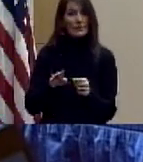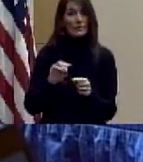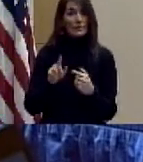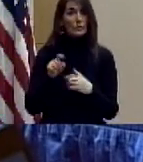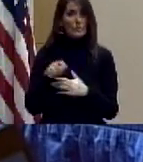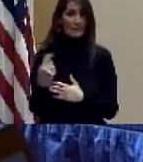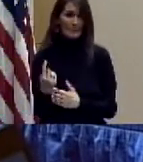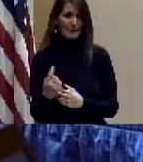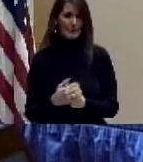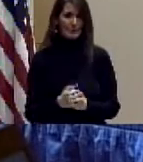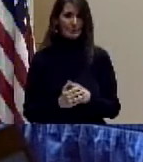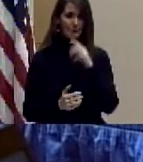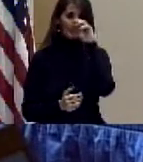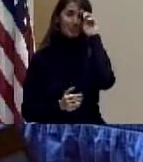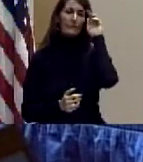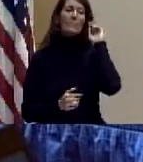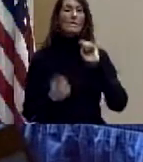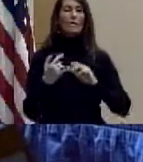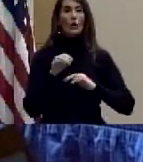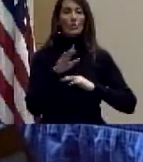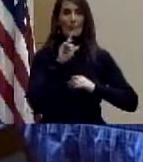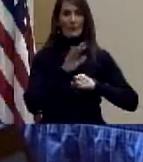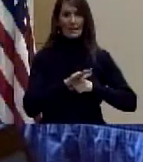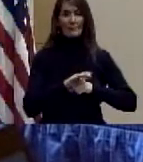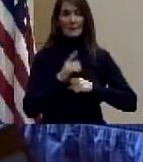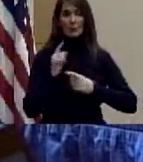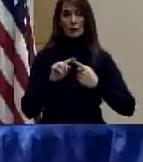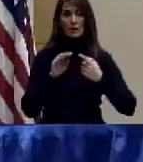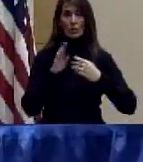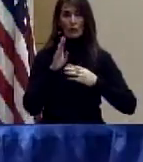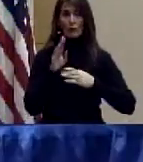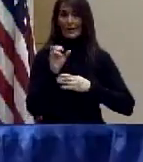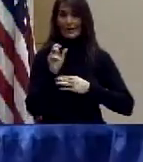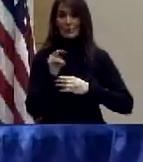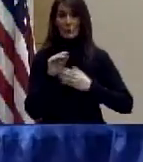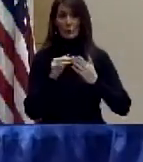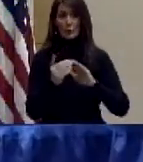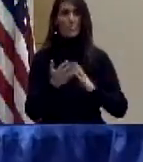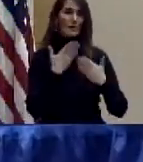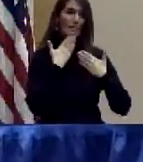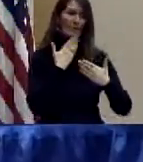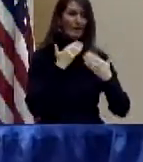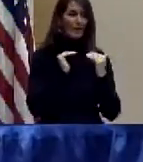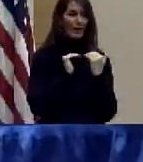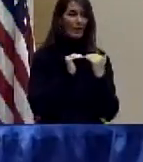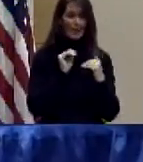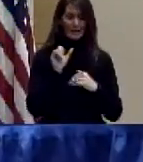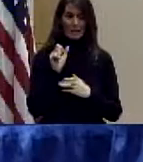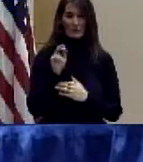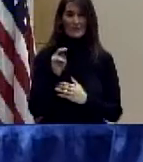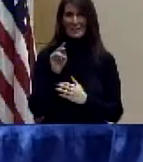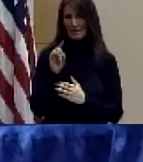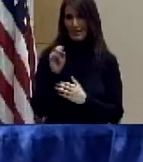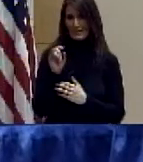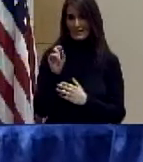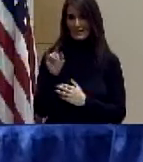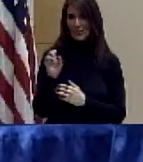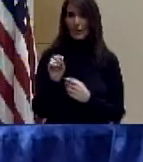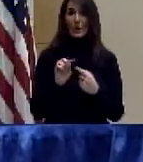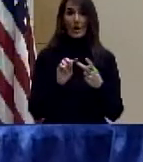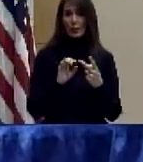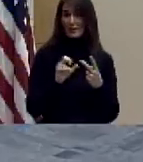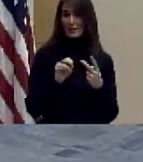residents. For your commitment to the Brighton community, I want to thank my colleagues on the town board, Jason DiPanzio, Chris